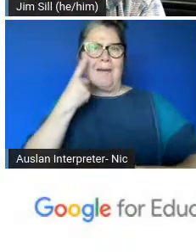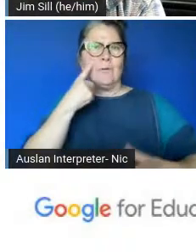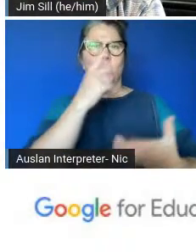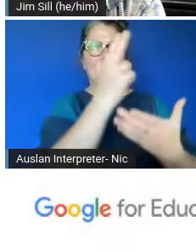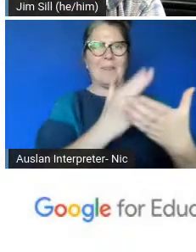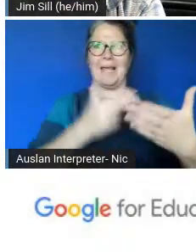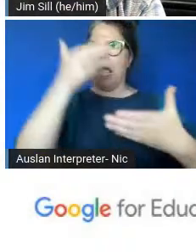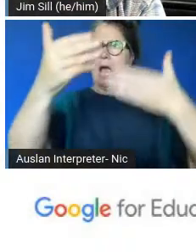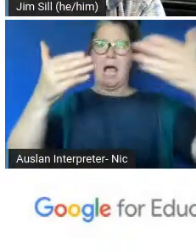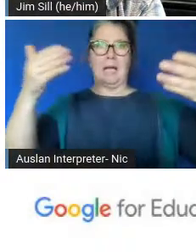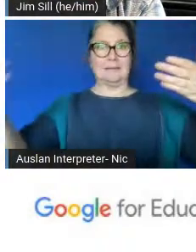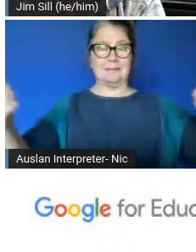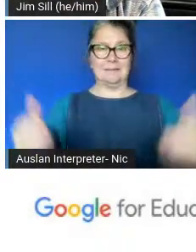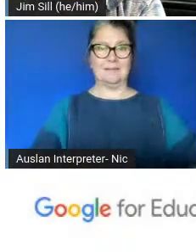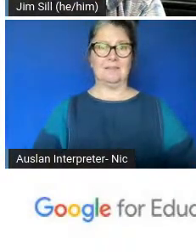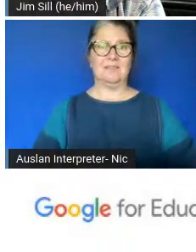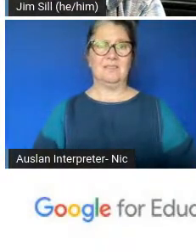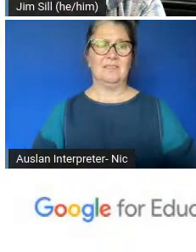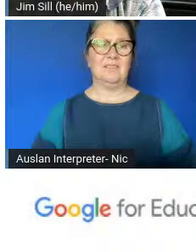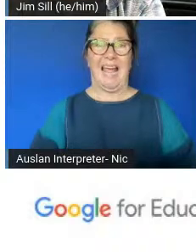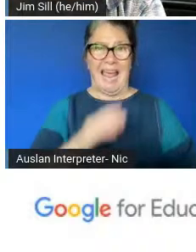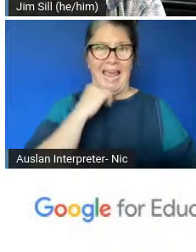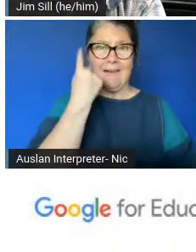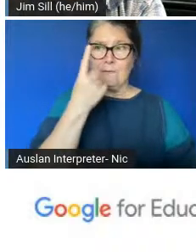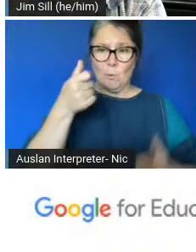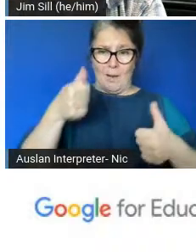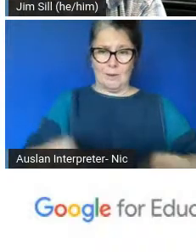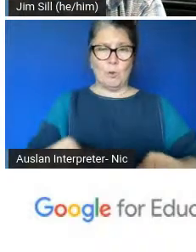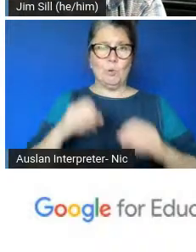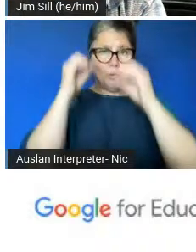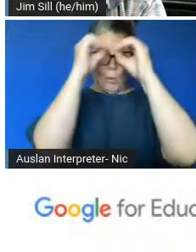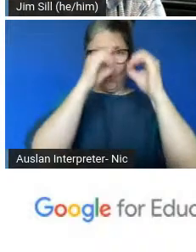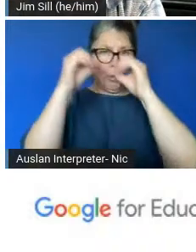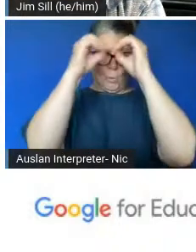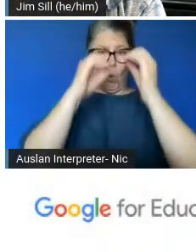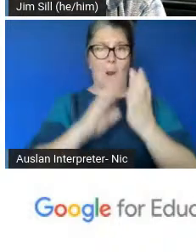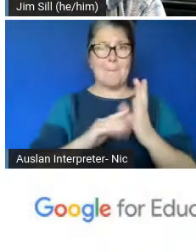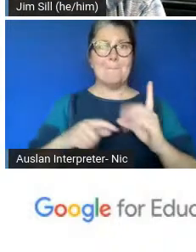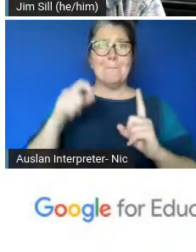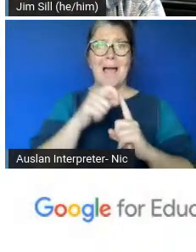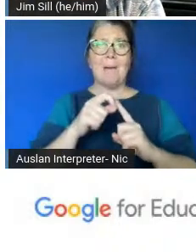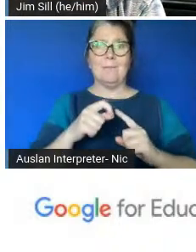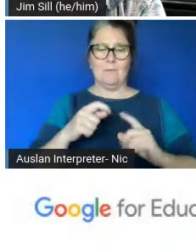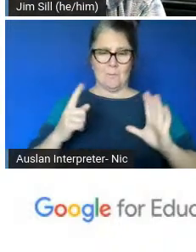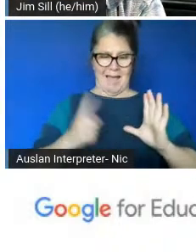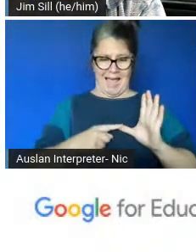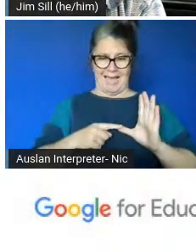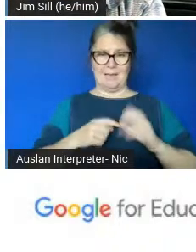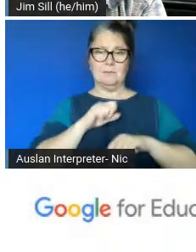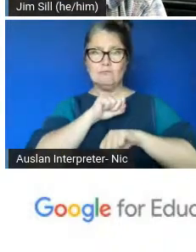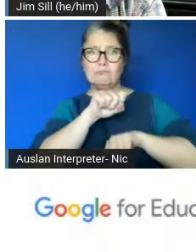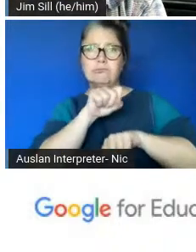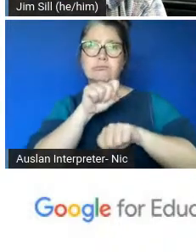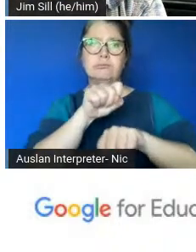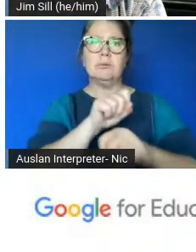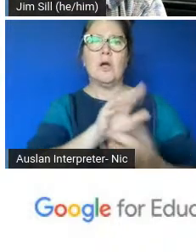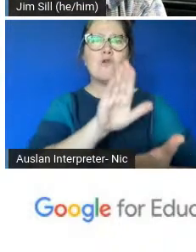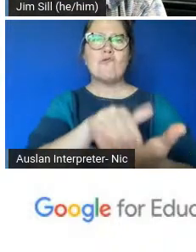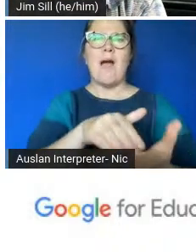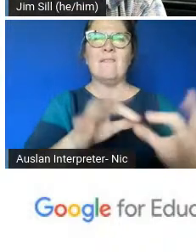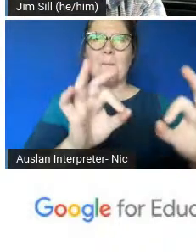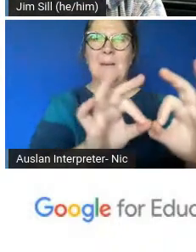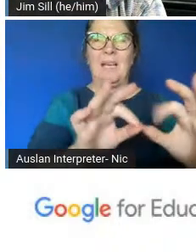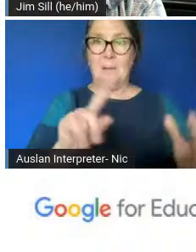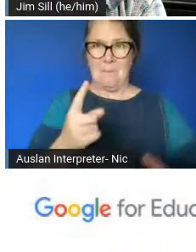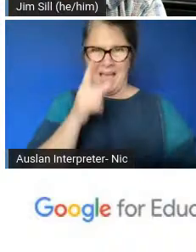right? Everyone uses Google Maps to get from A to B, but actually there's so much more you can do with it. Imagine